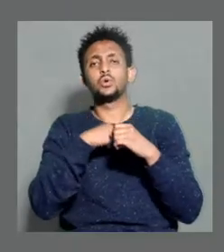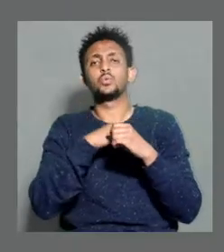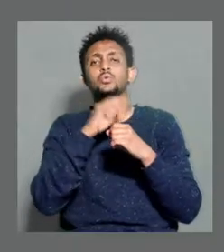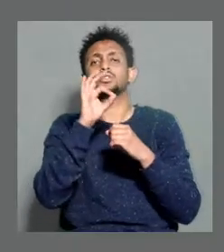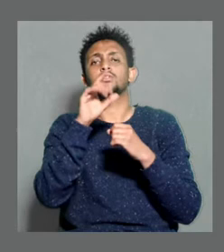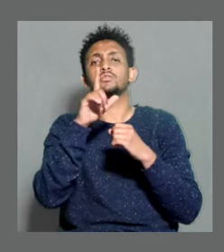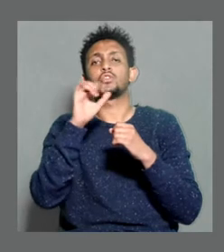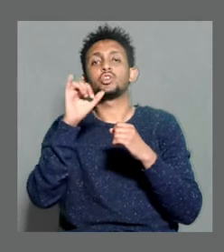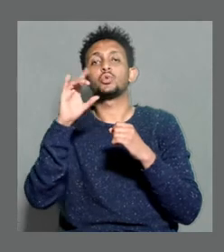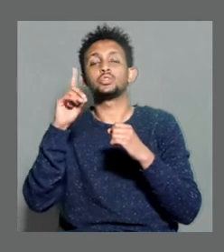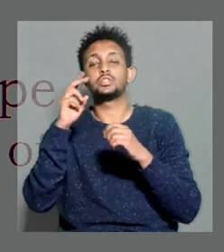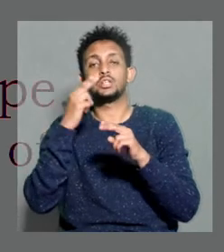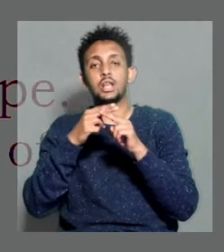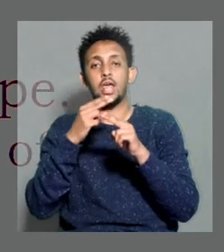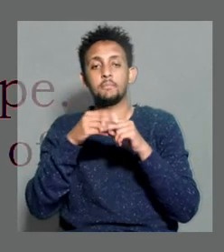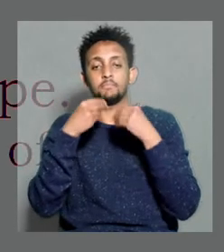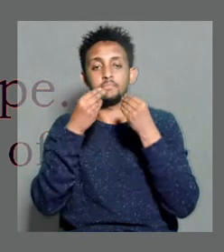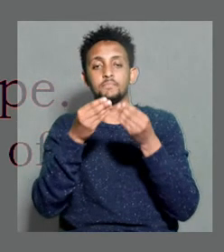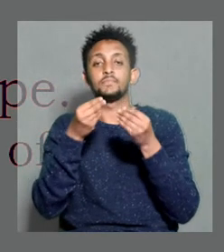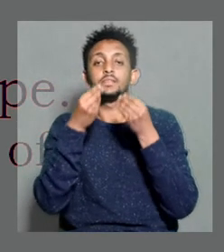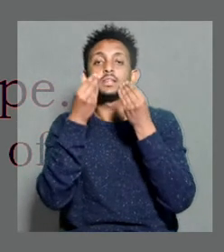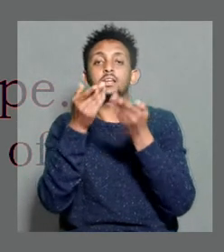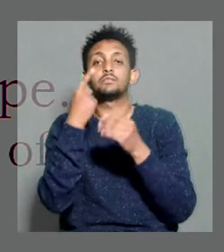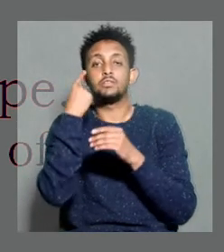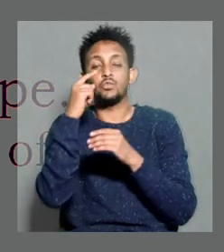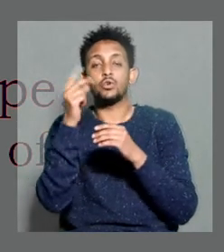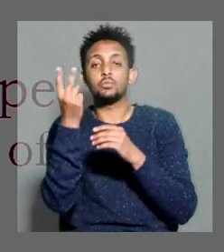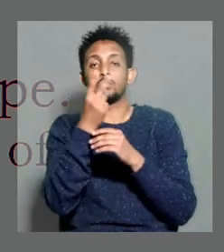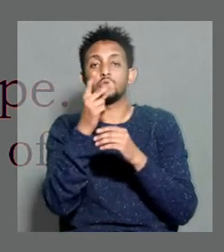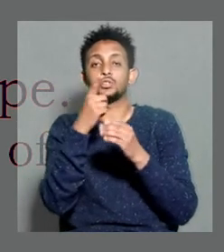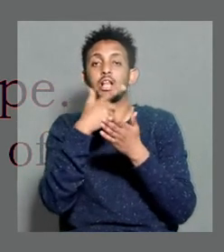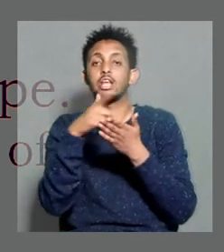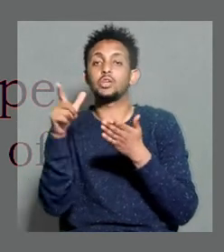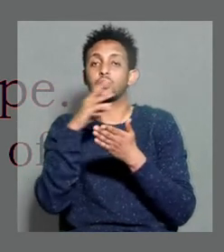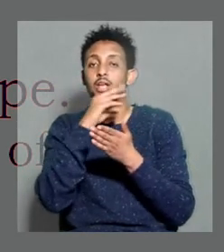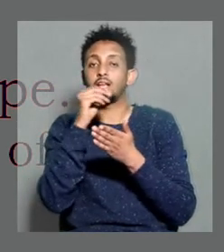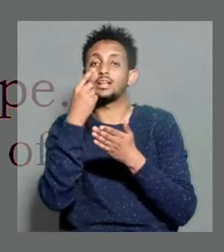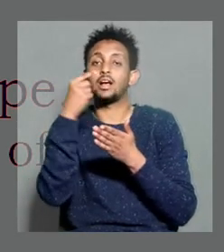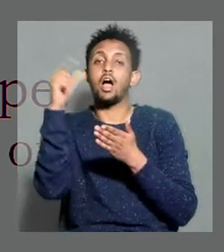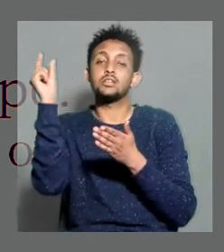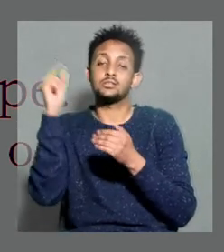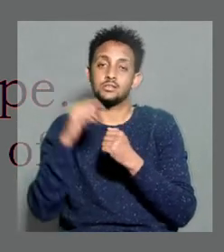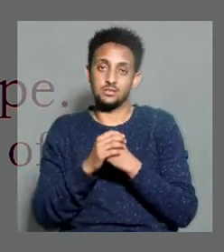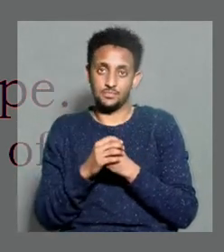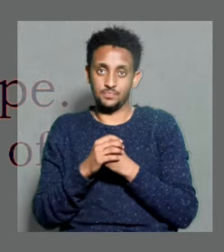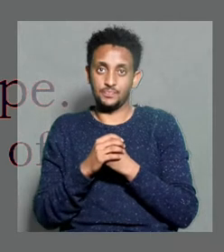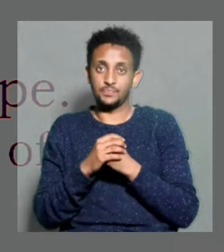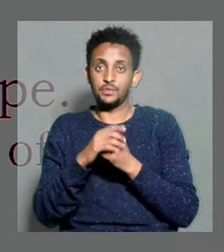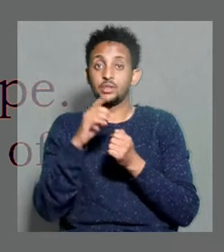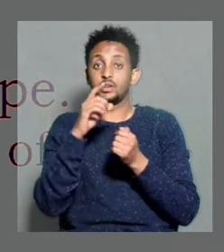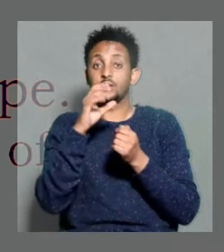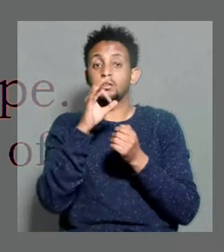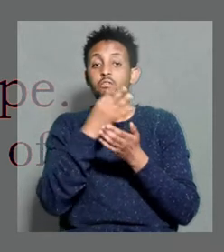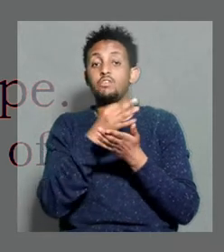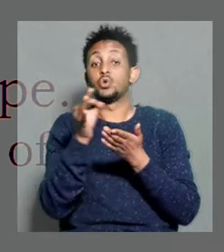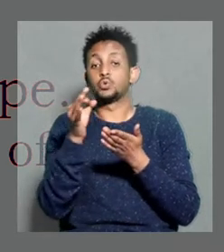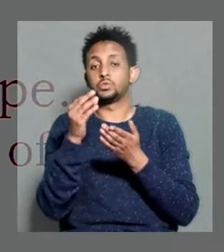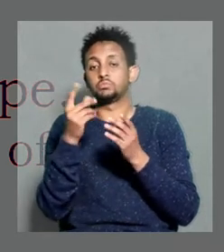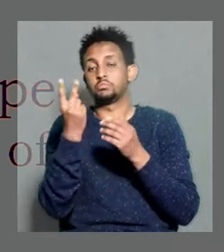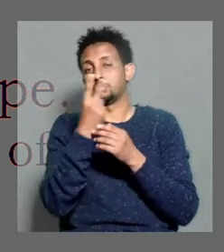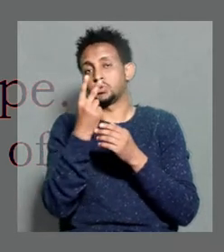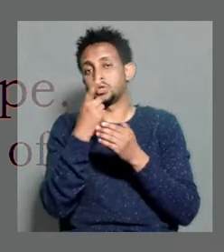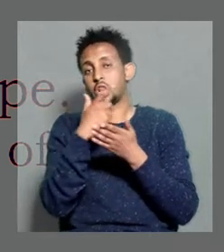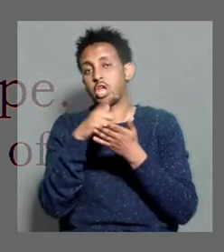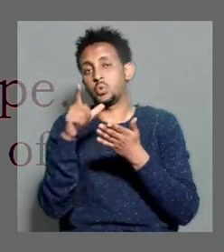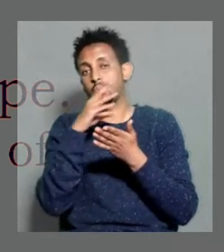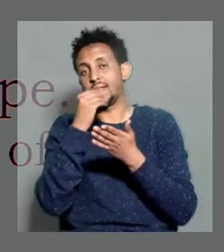fluid is a common name given for both liquids and gas. Fluid is a common name given for both